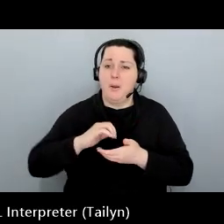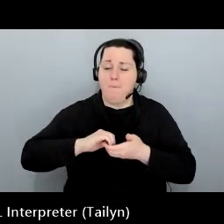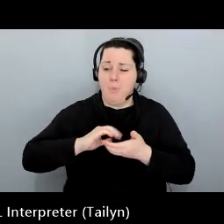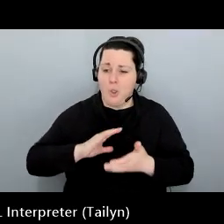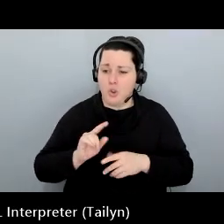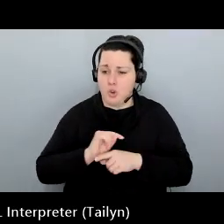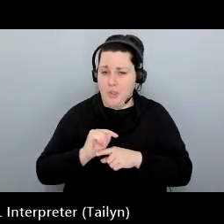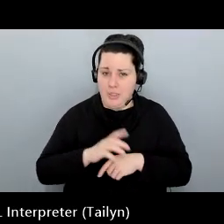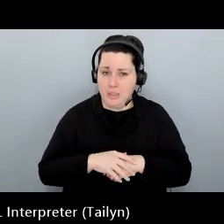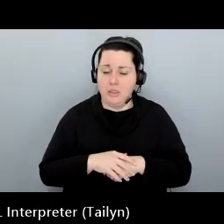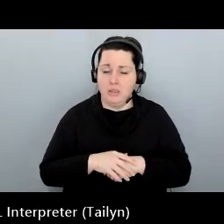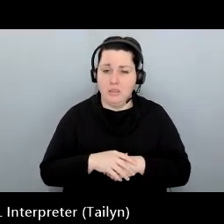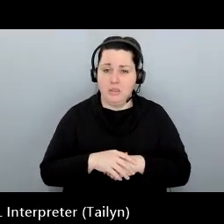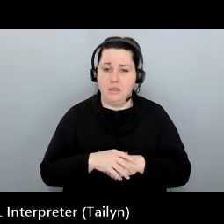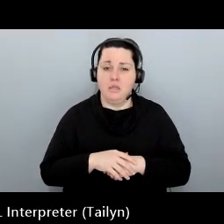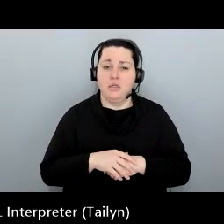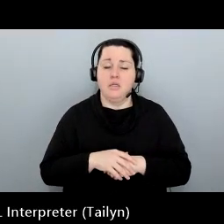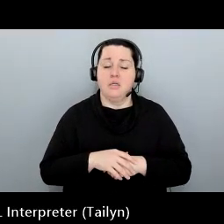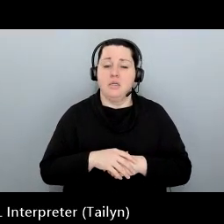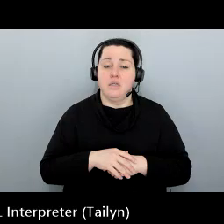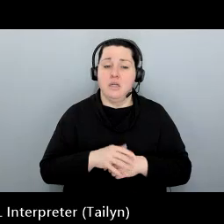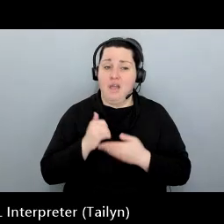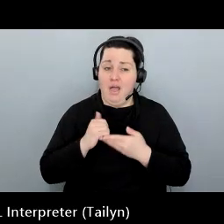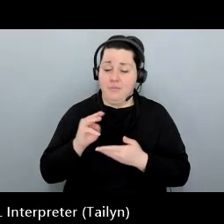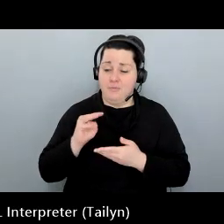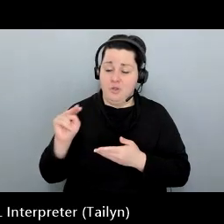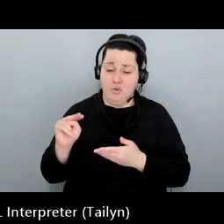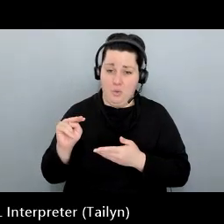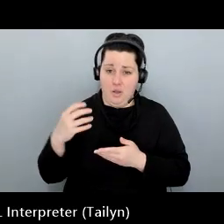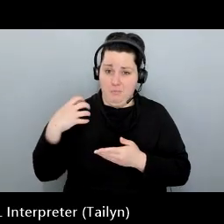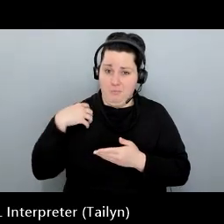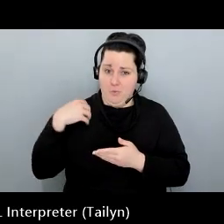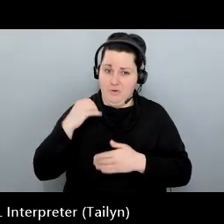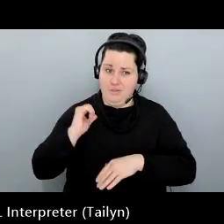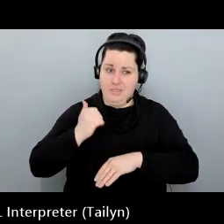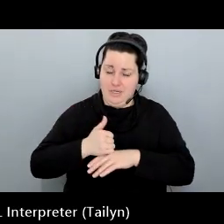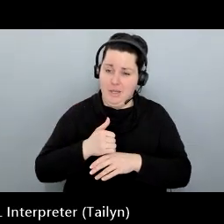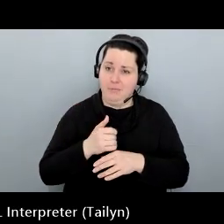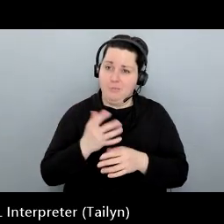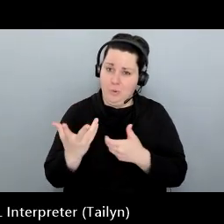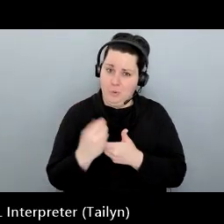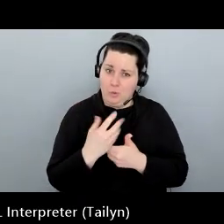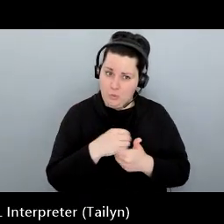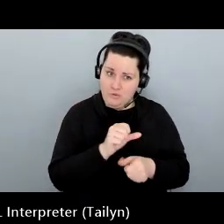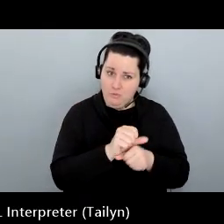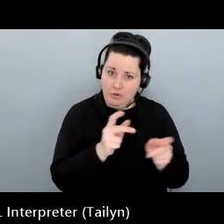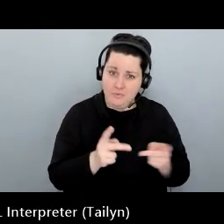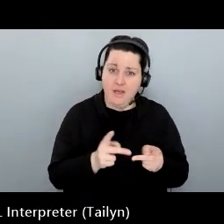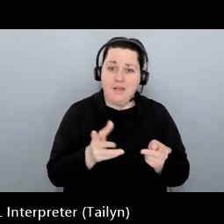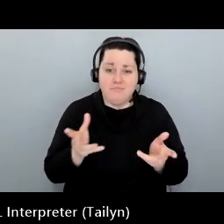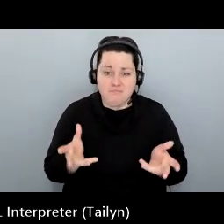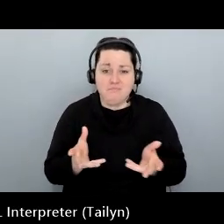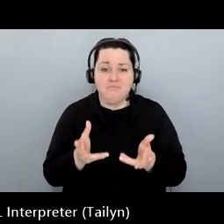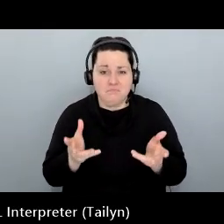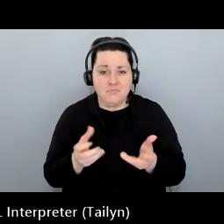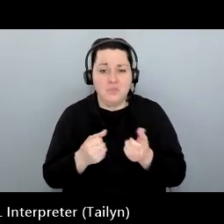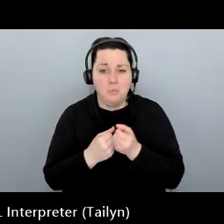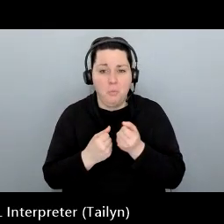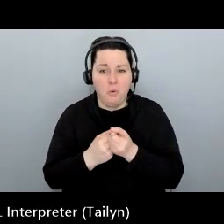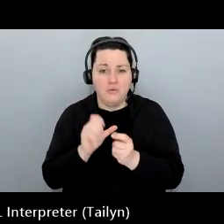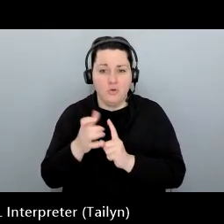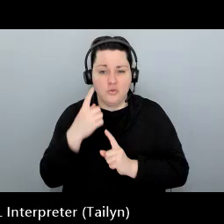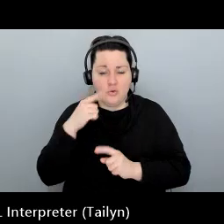helps Minnesota employers create inclusive workplace and foster supportive culture for employees with disabilities. And this